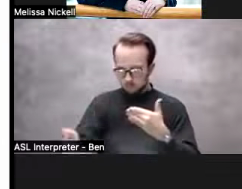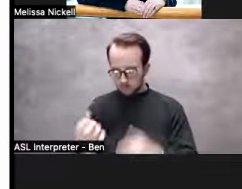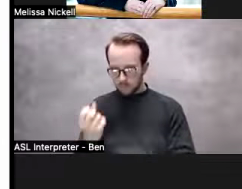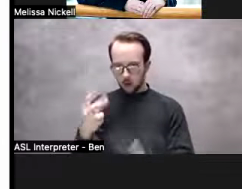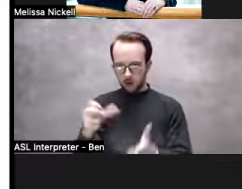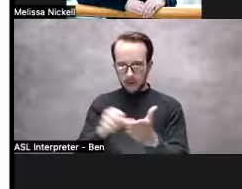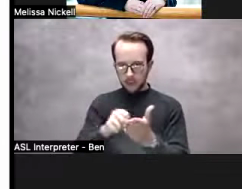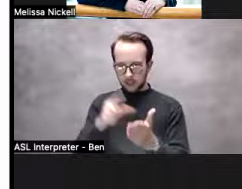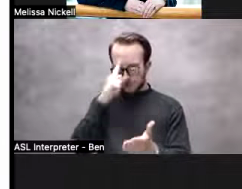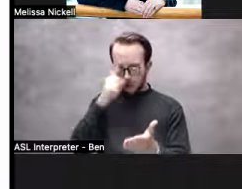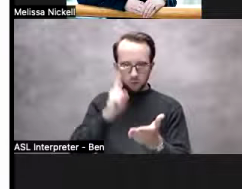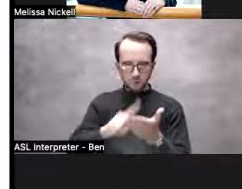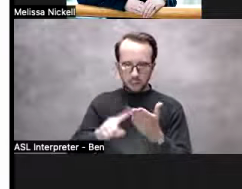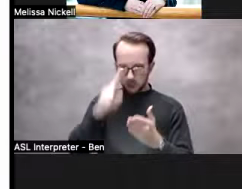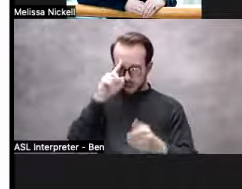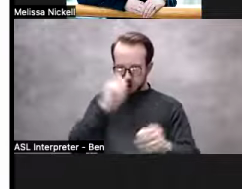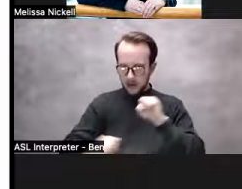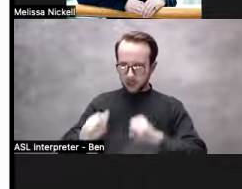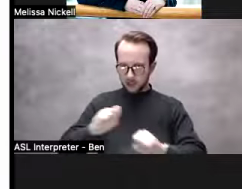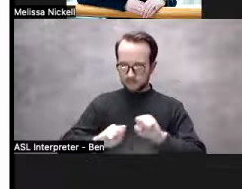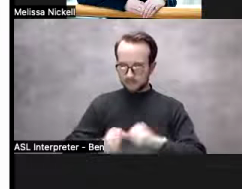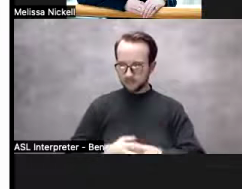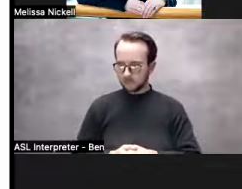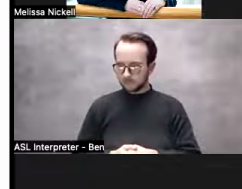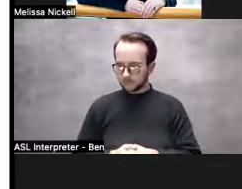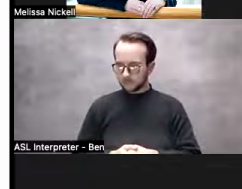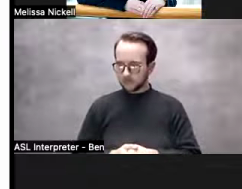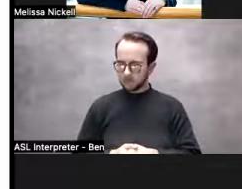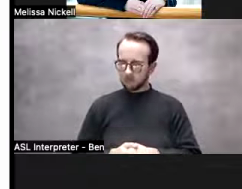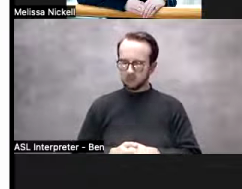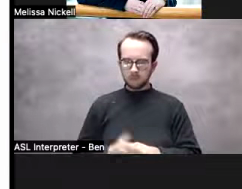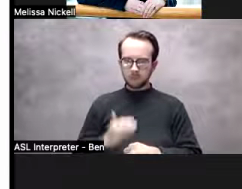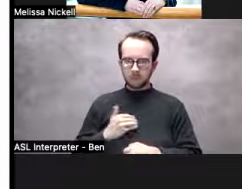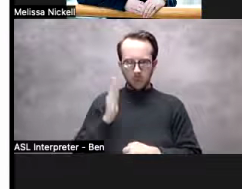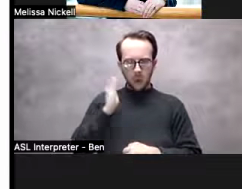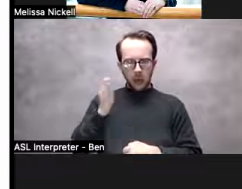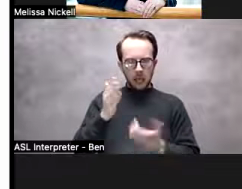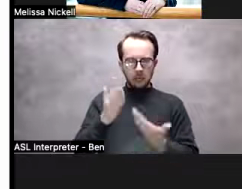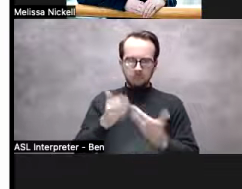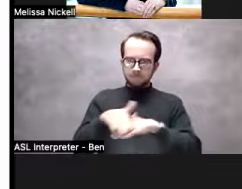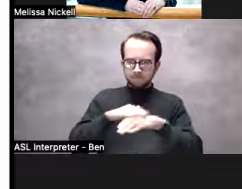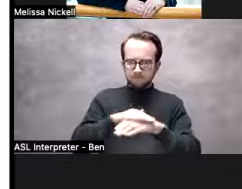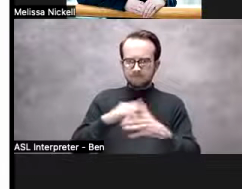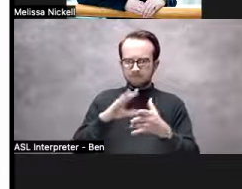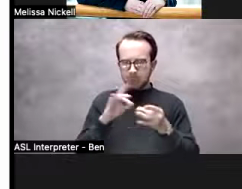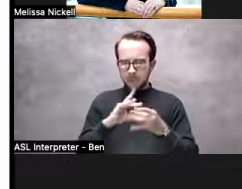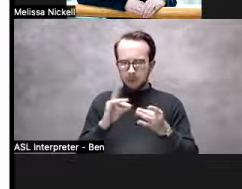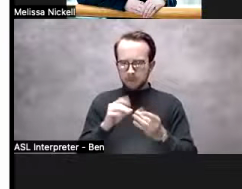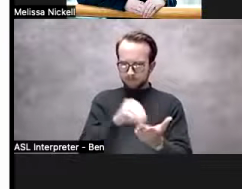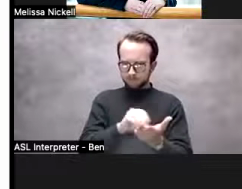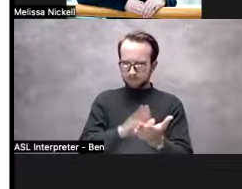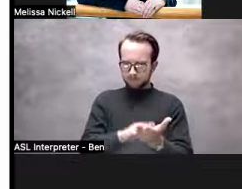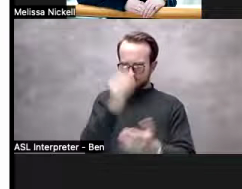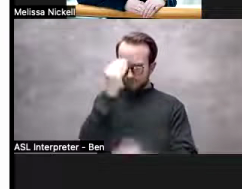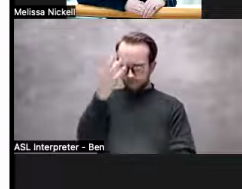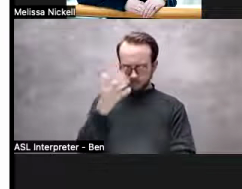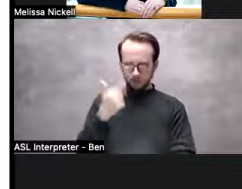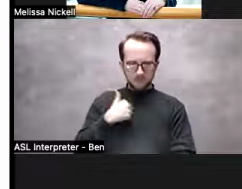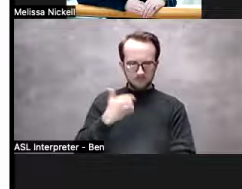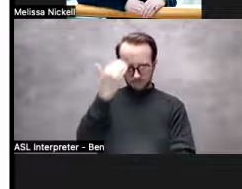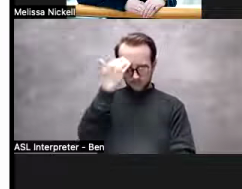pages. And I just want to note that I know we think a